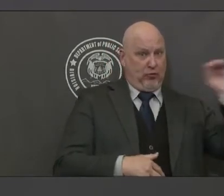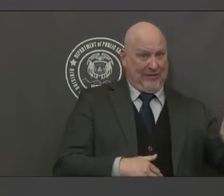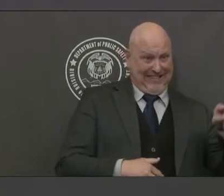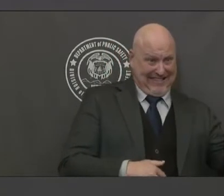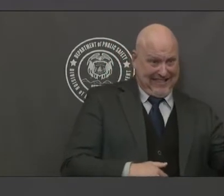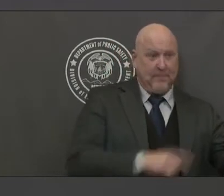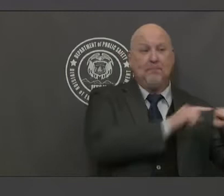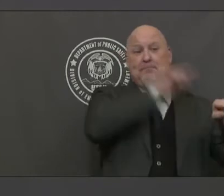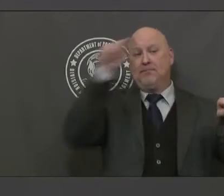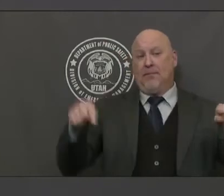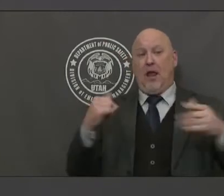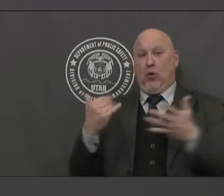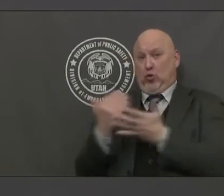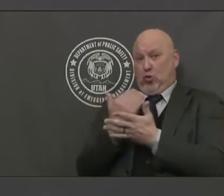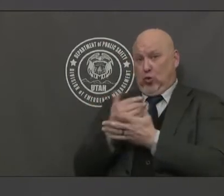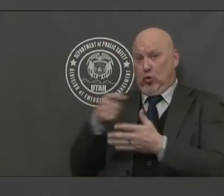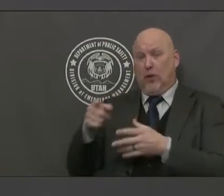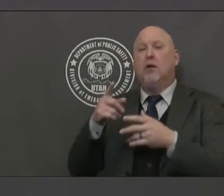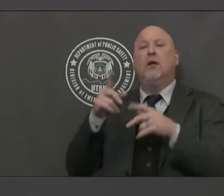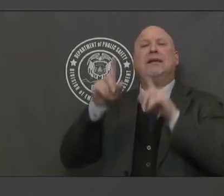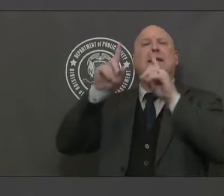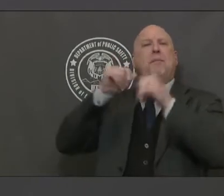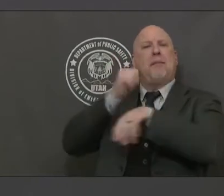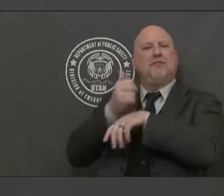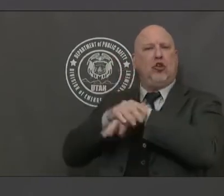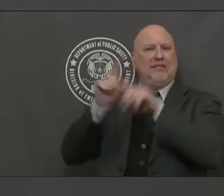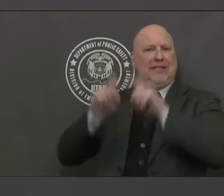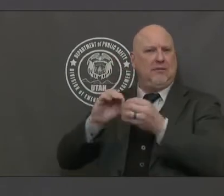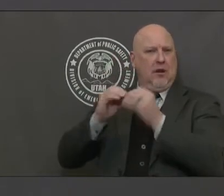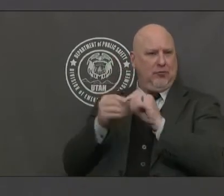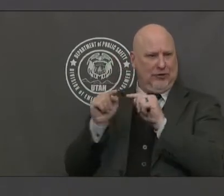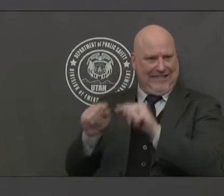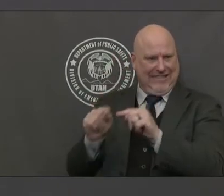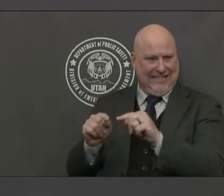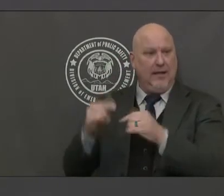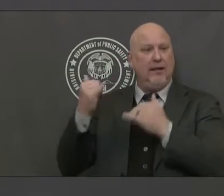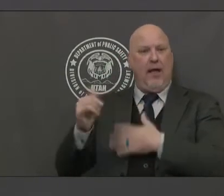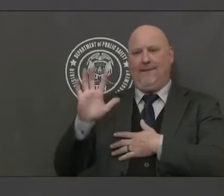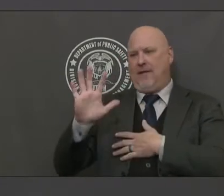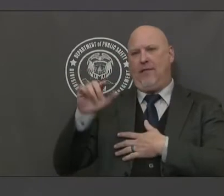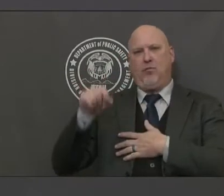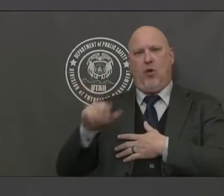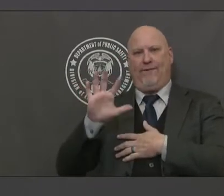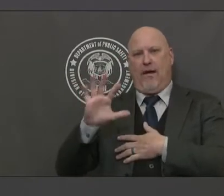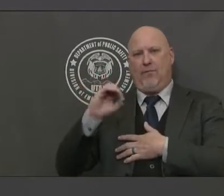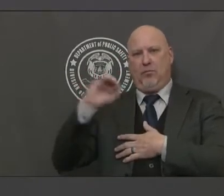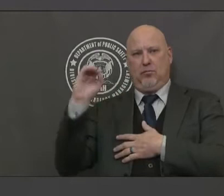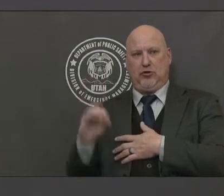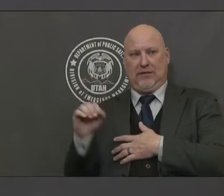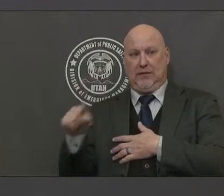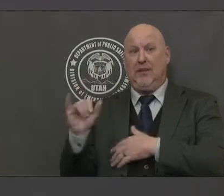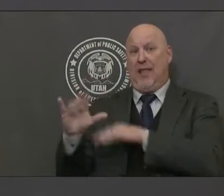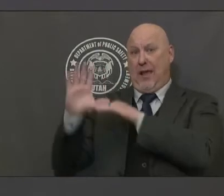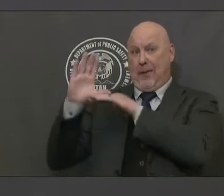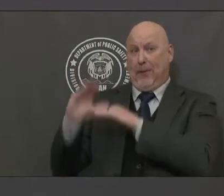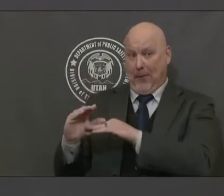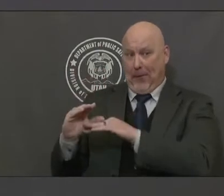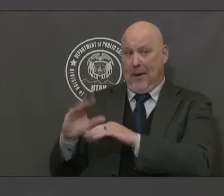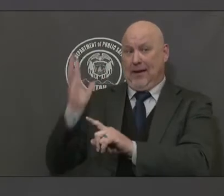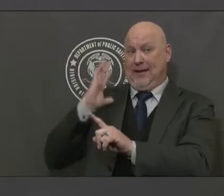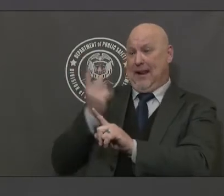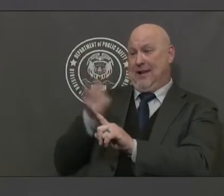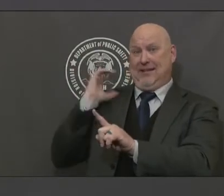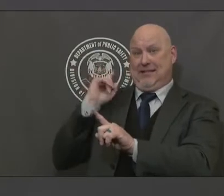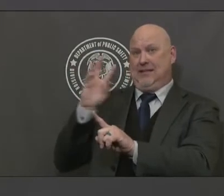at 5.7%, a decrease from 6.3% last week. And also, importantly, our